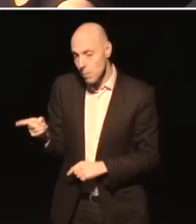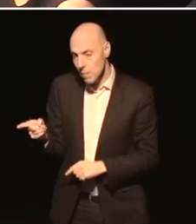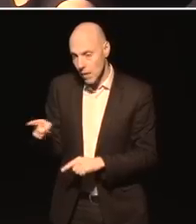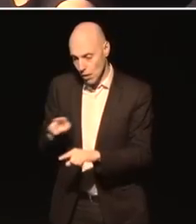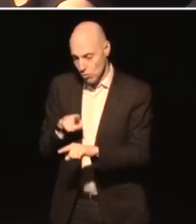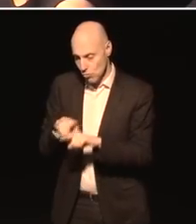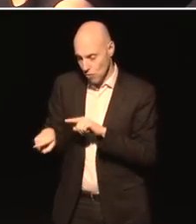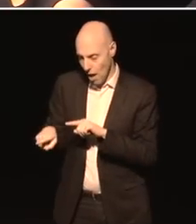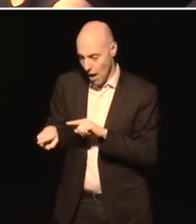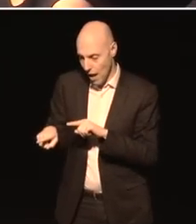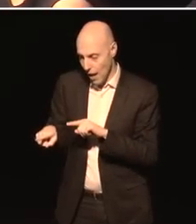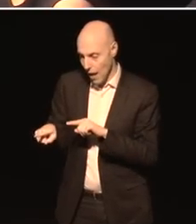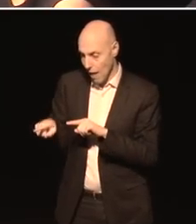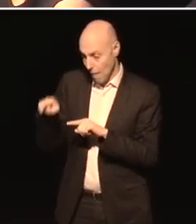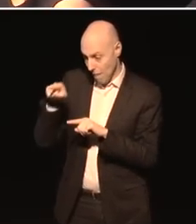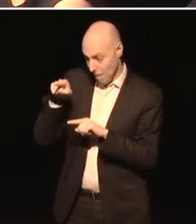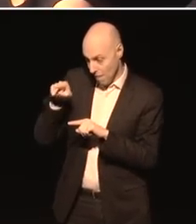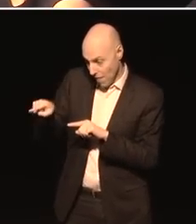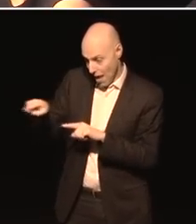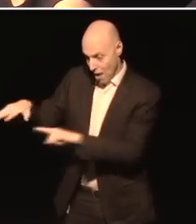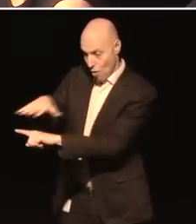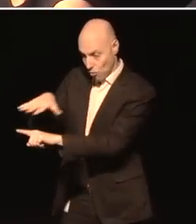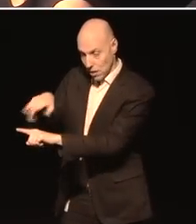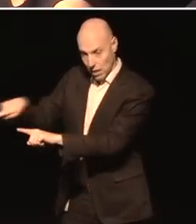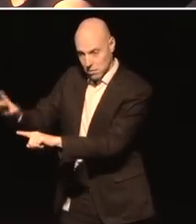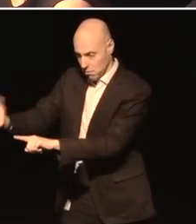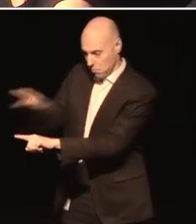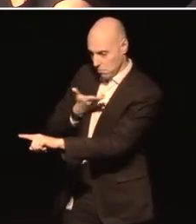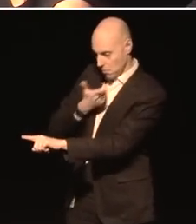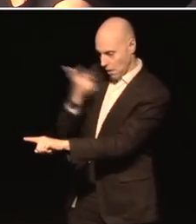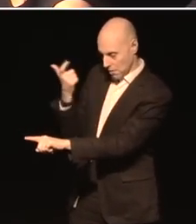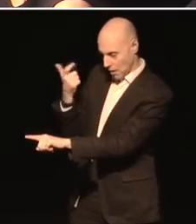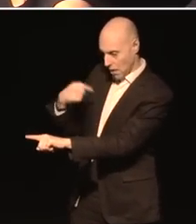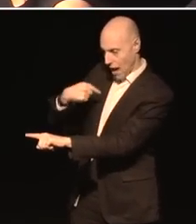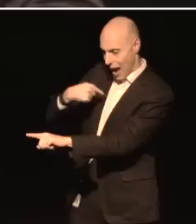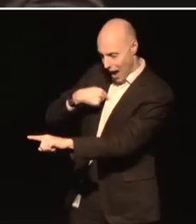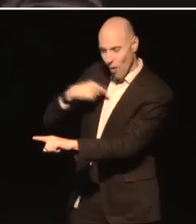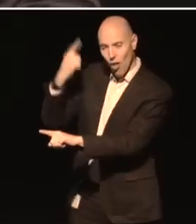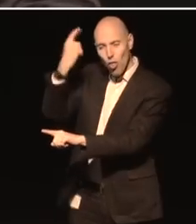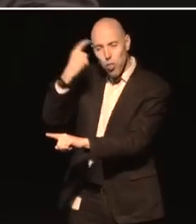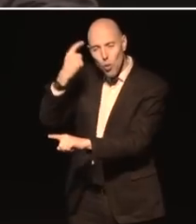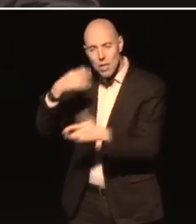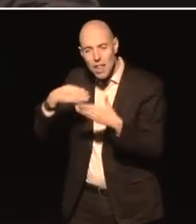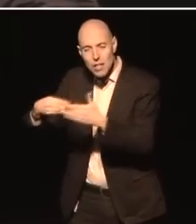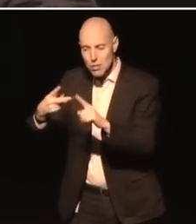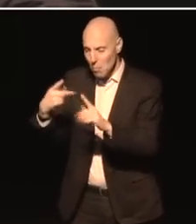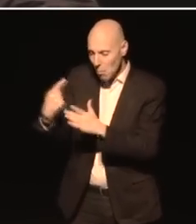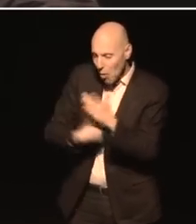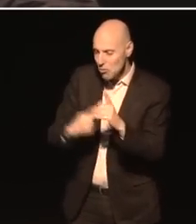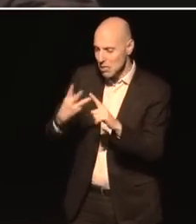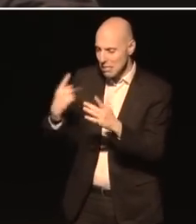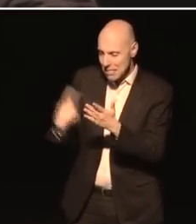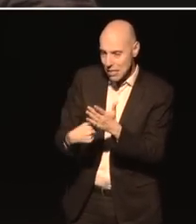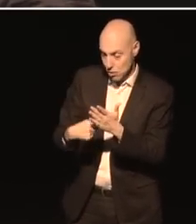and learn what their context is and what our context is around thought leadership, around policy shift, about decisions and how